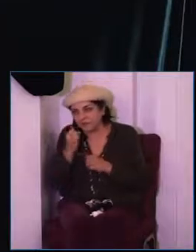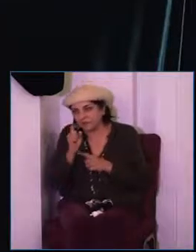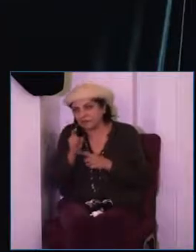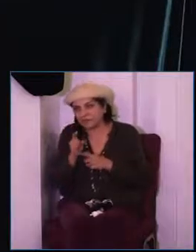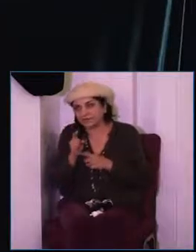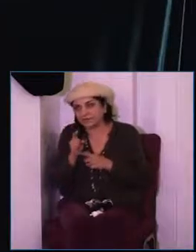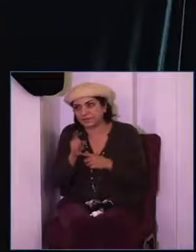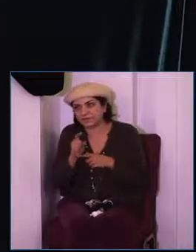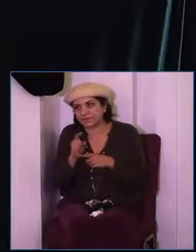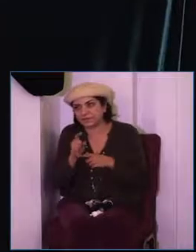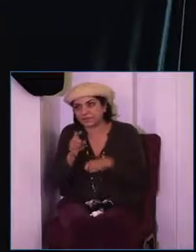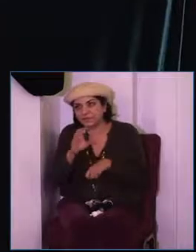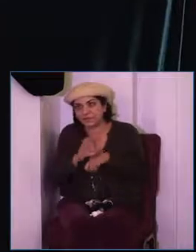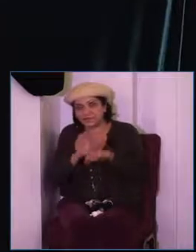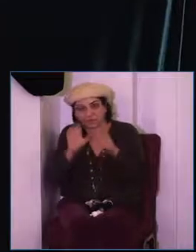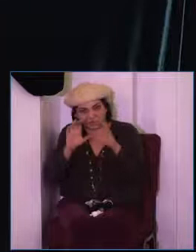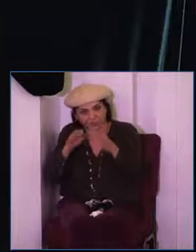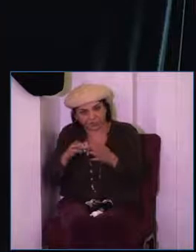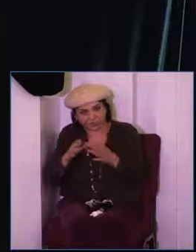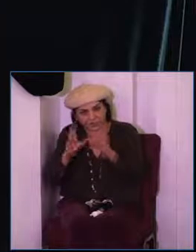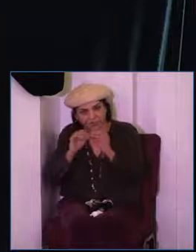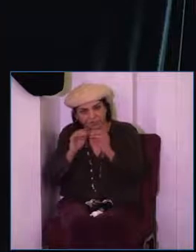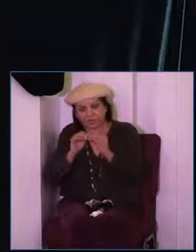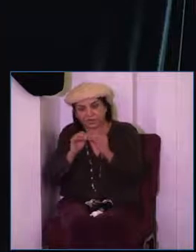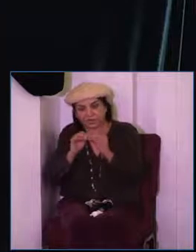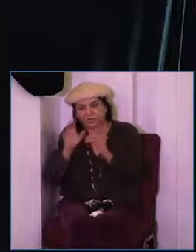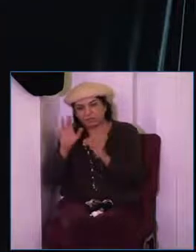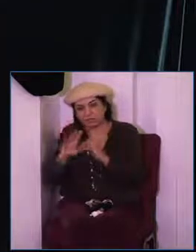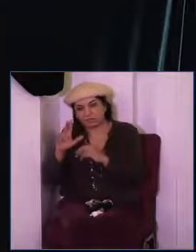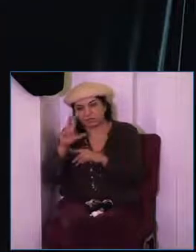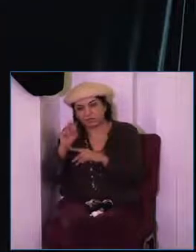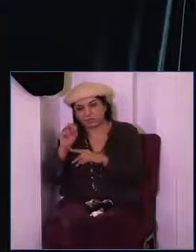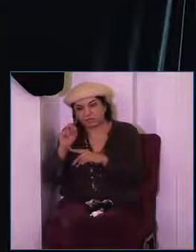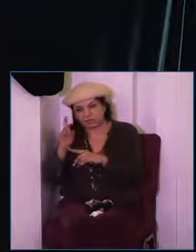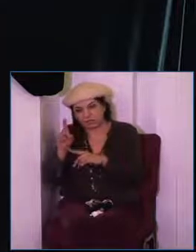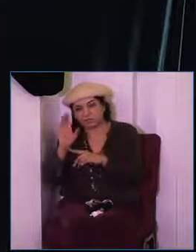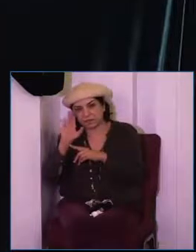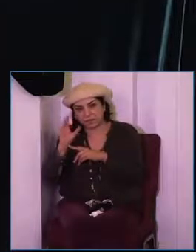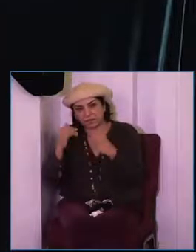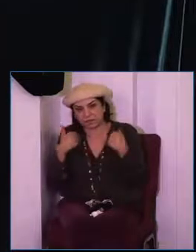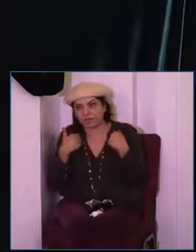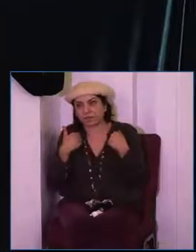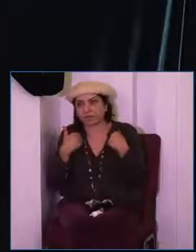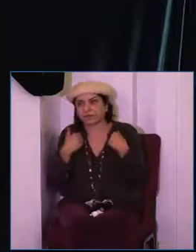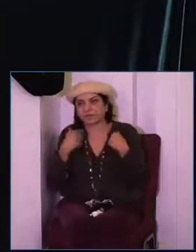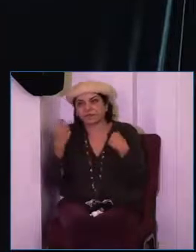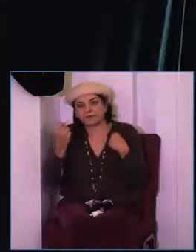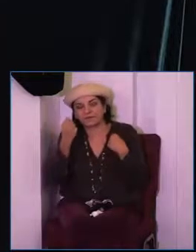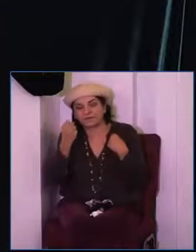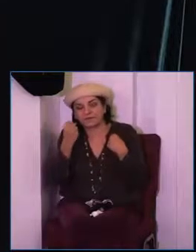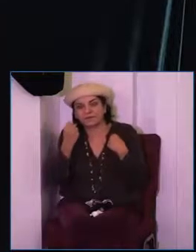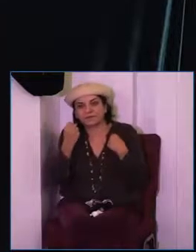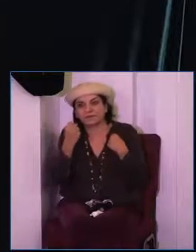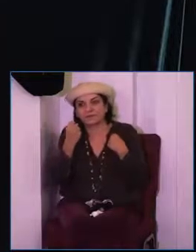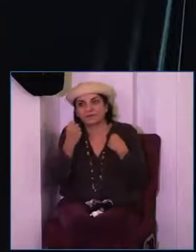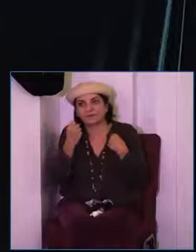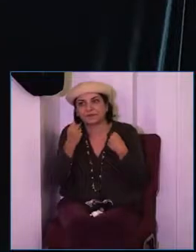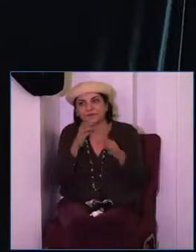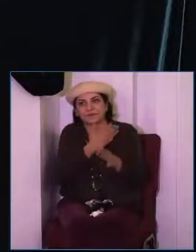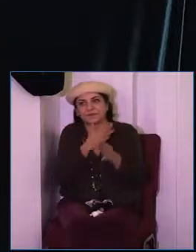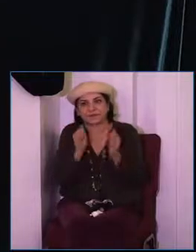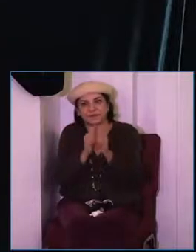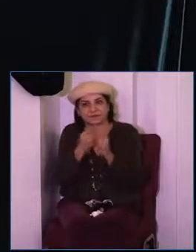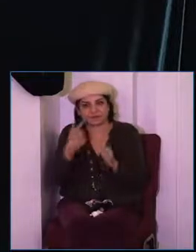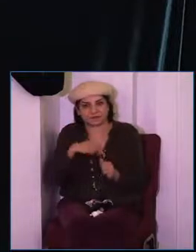a congregational meeting shortly, in about 30 minutes, in fact. So hang in there with us. Sing with us